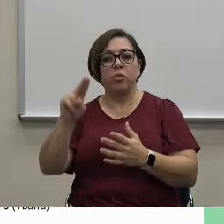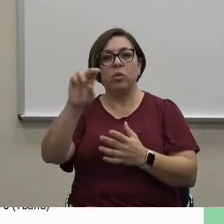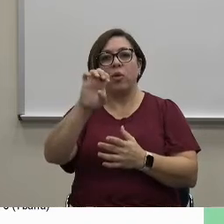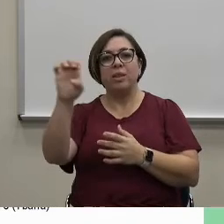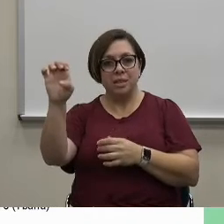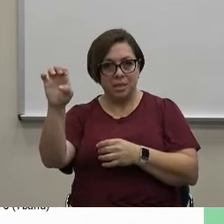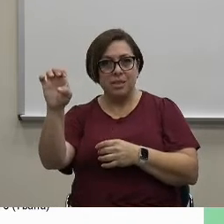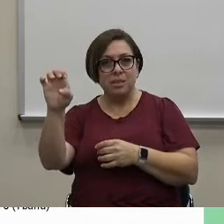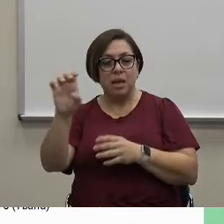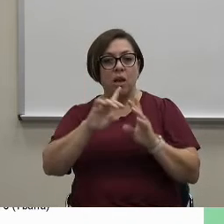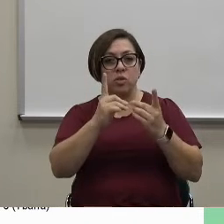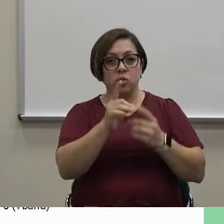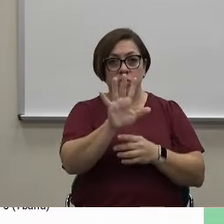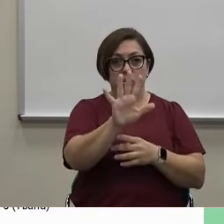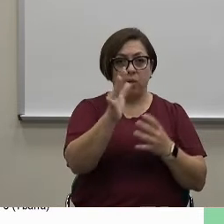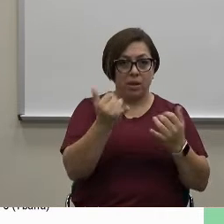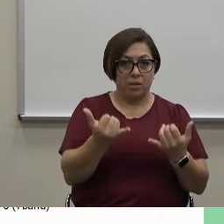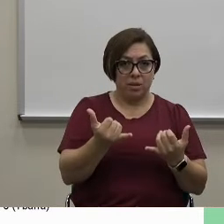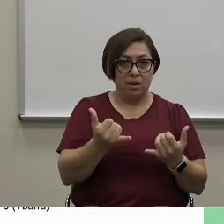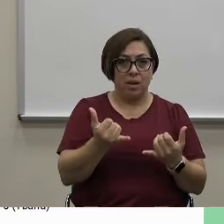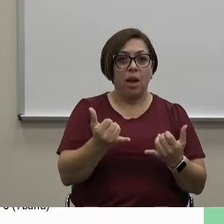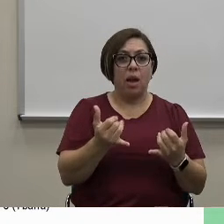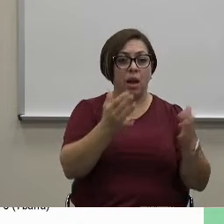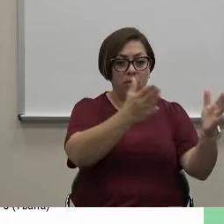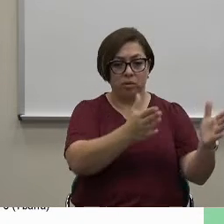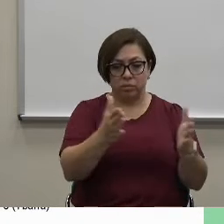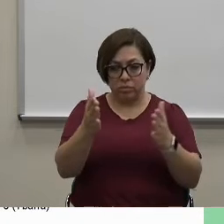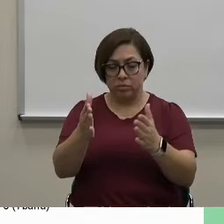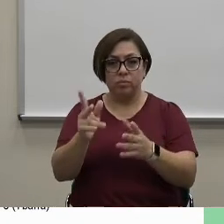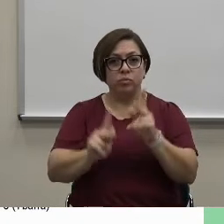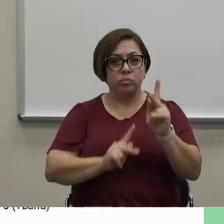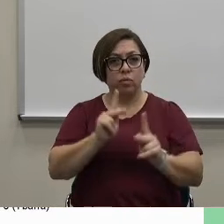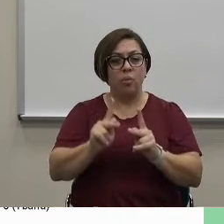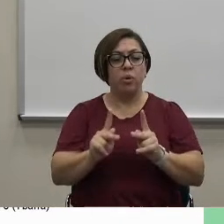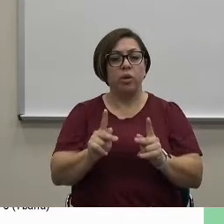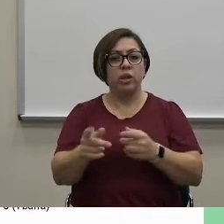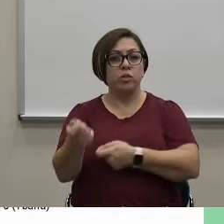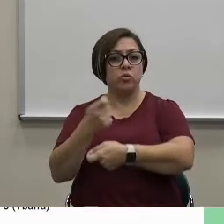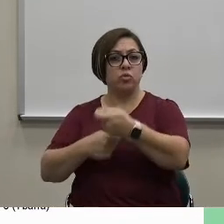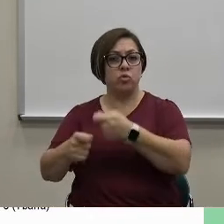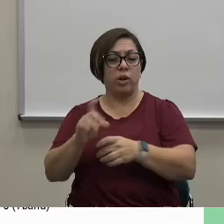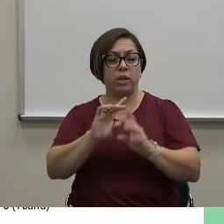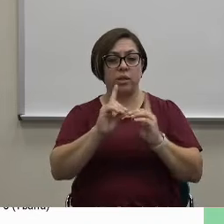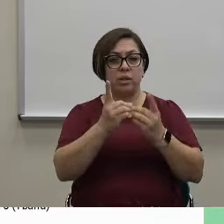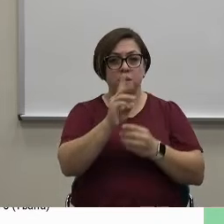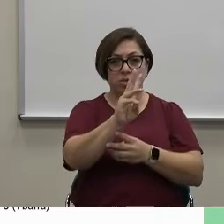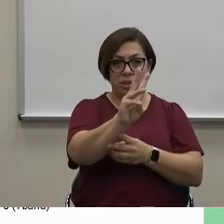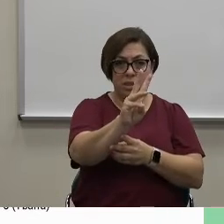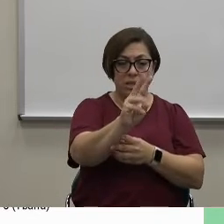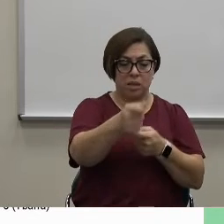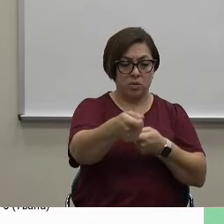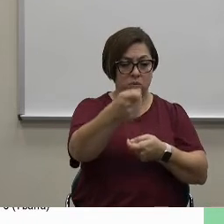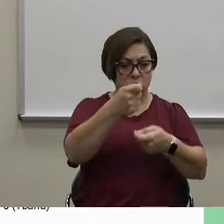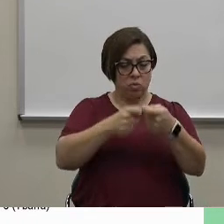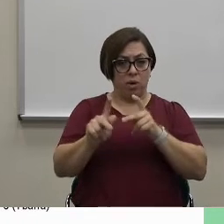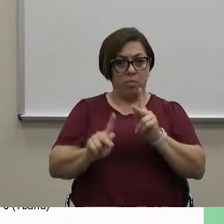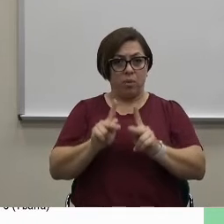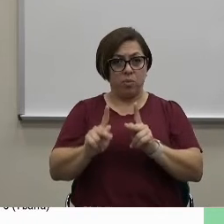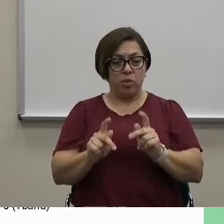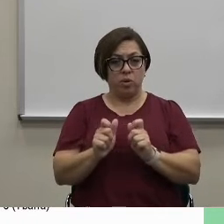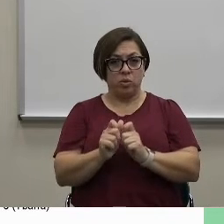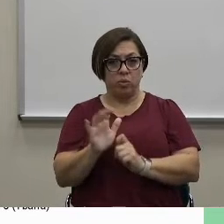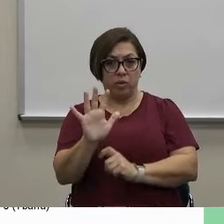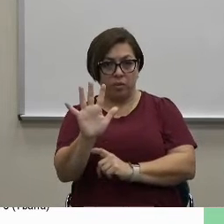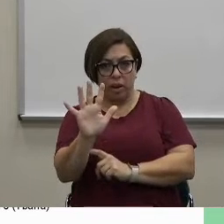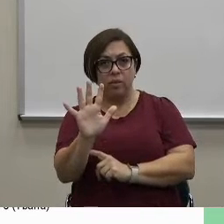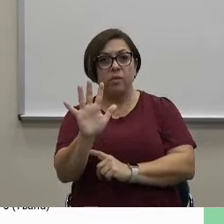And so District 5 has now taken that population and done that trade. District 6 has traded some population with 5,